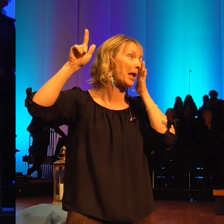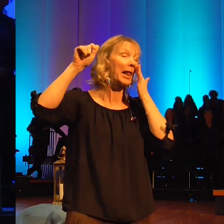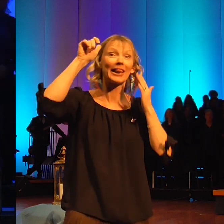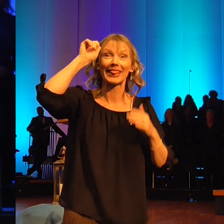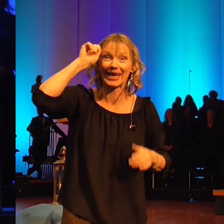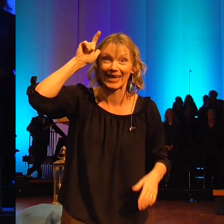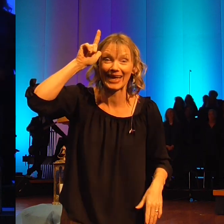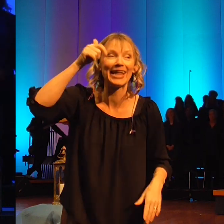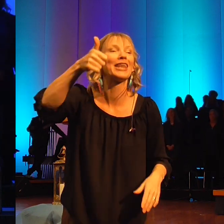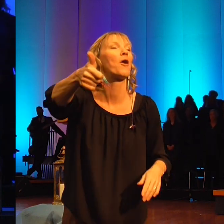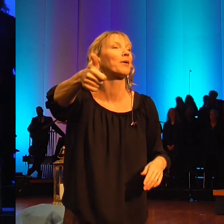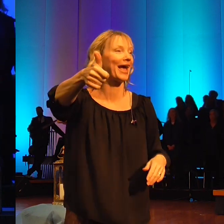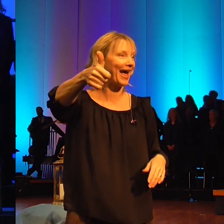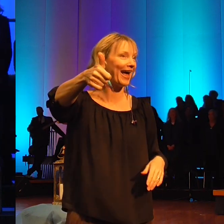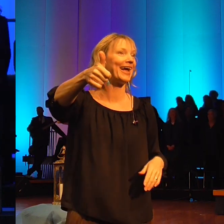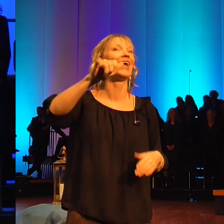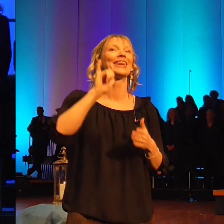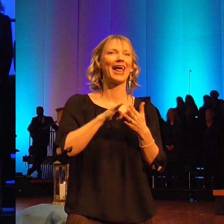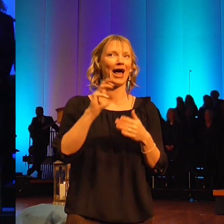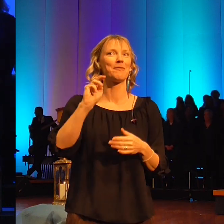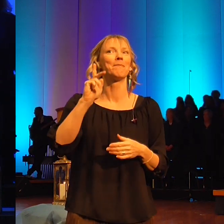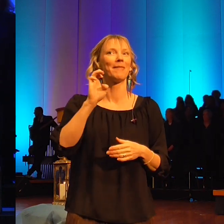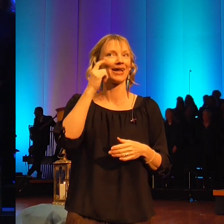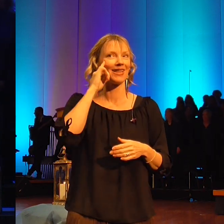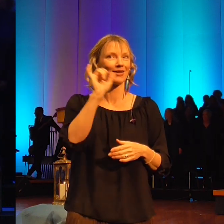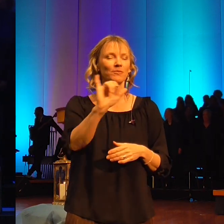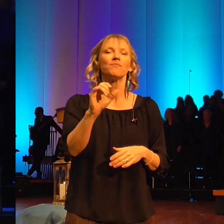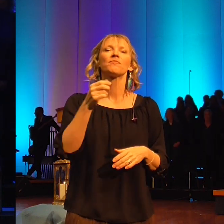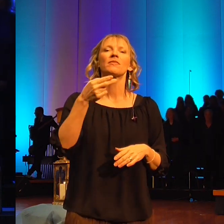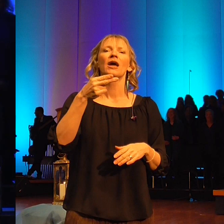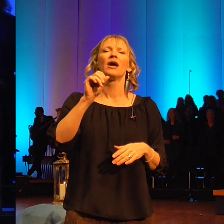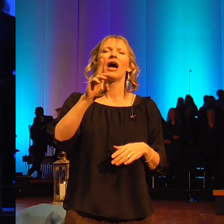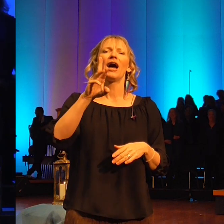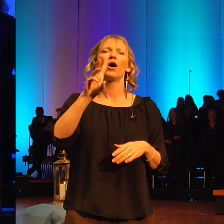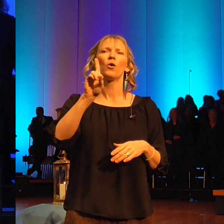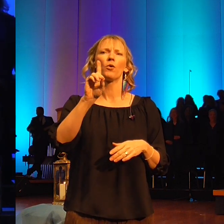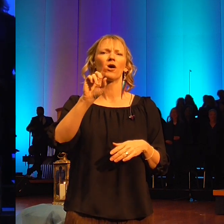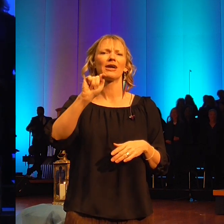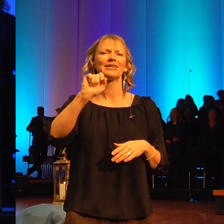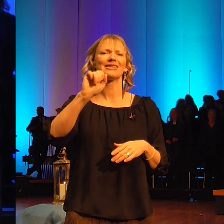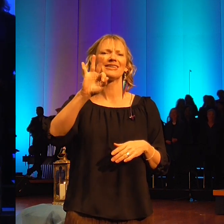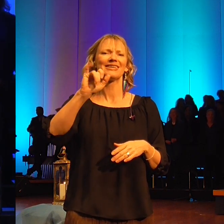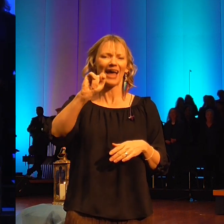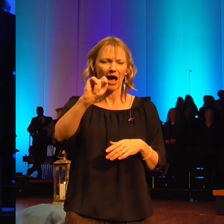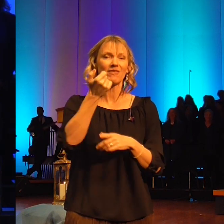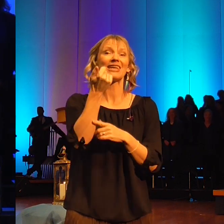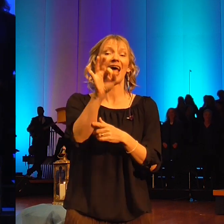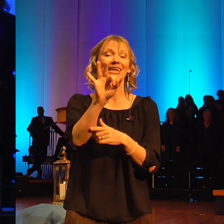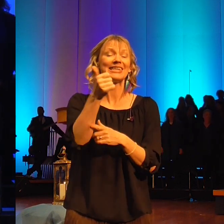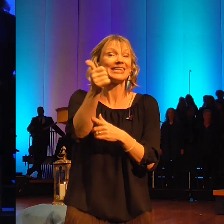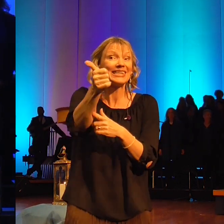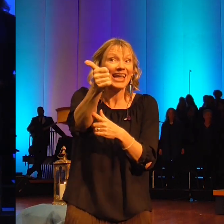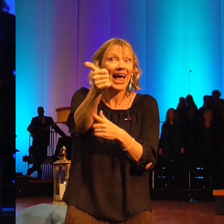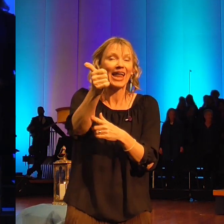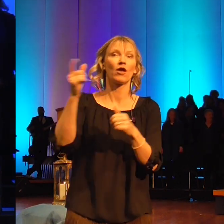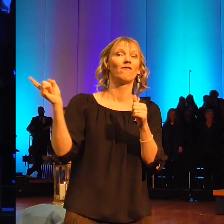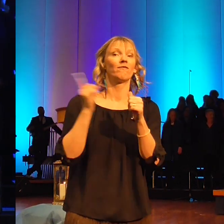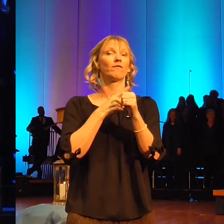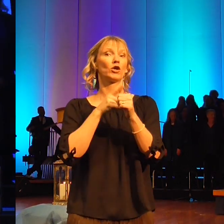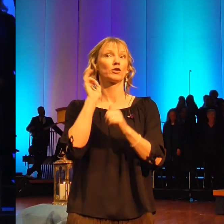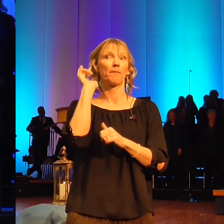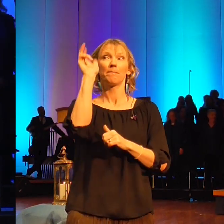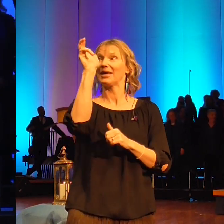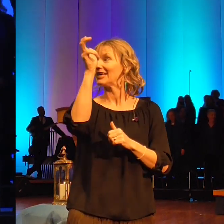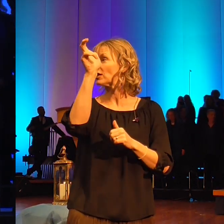Lincoln. That's what Mike thought too. It's actually William Howard Taft in 1910 threw out the first pitch. I think most of you knew that,